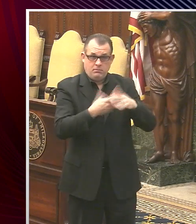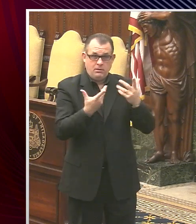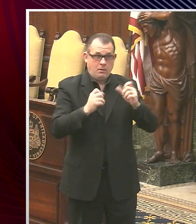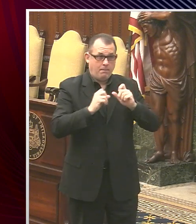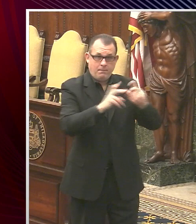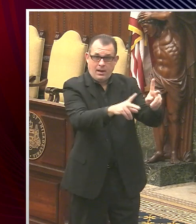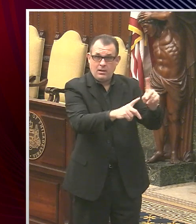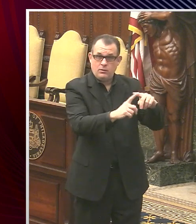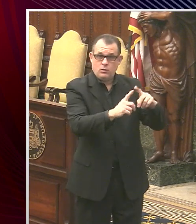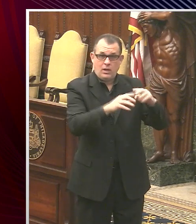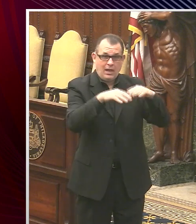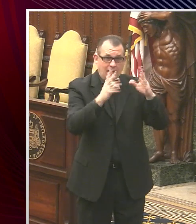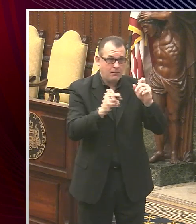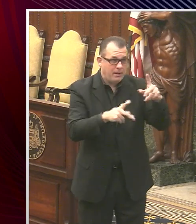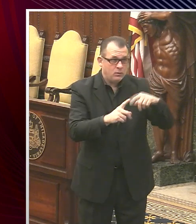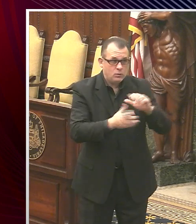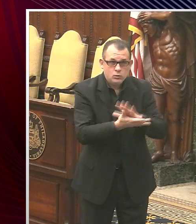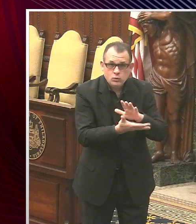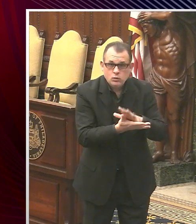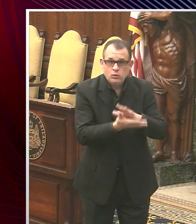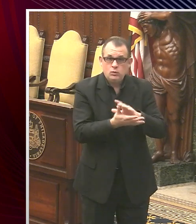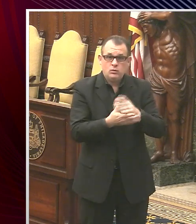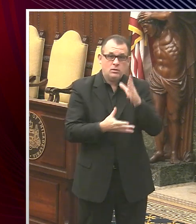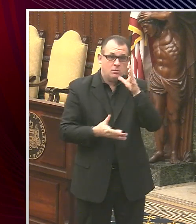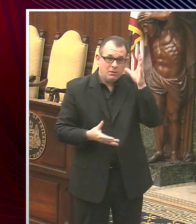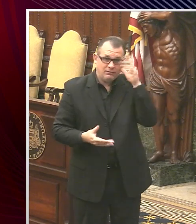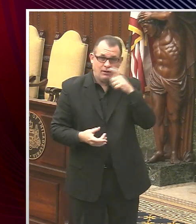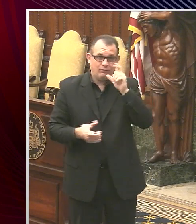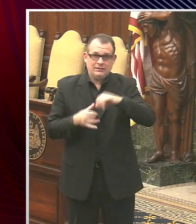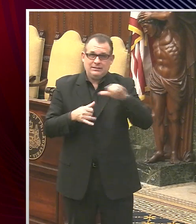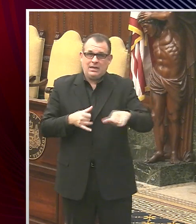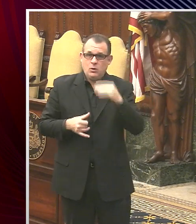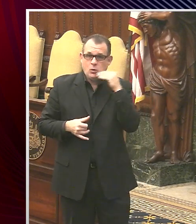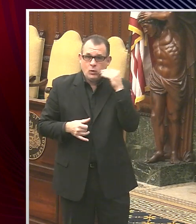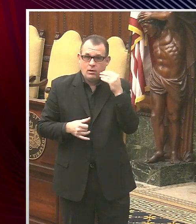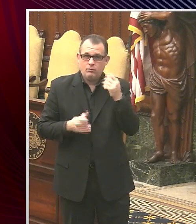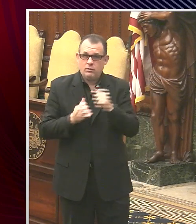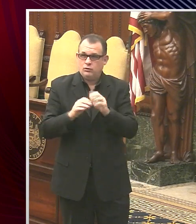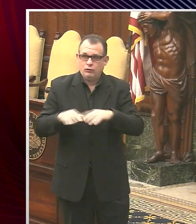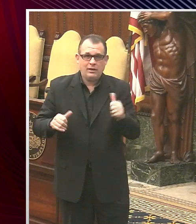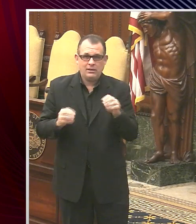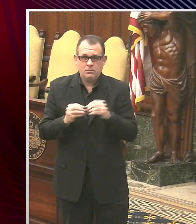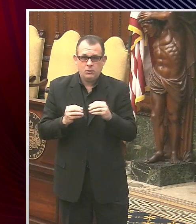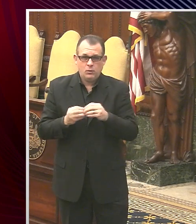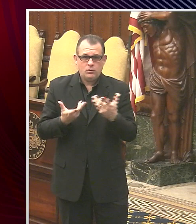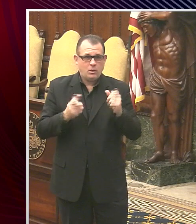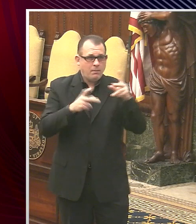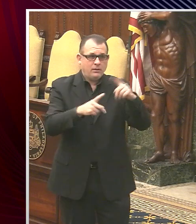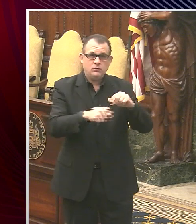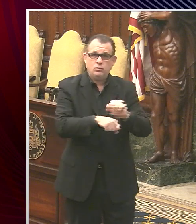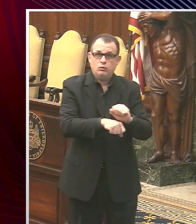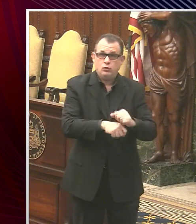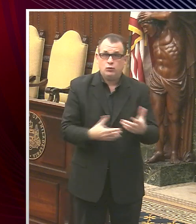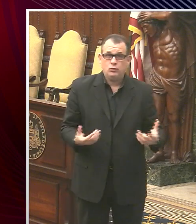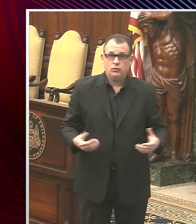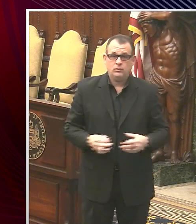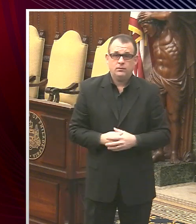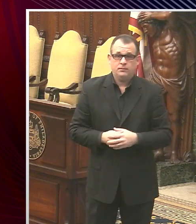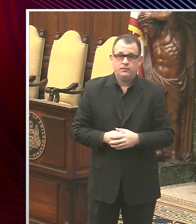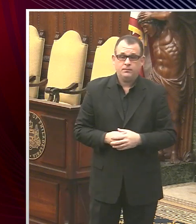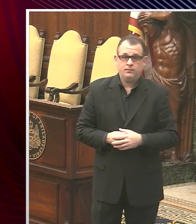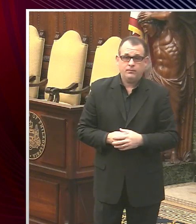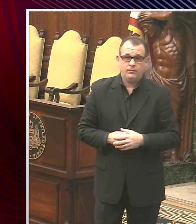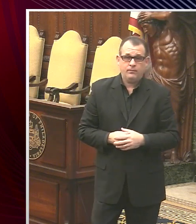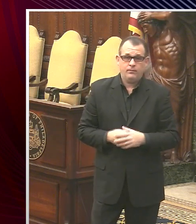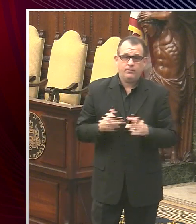house into school, and parents who have to stay home with their kids back to work. All right, second question, for the most part, is